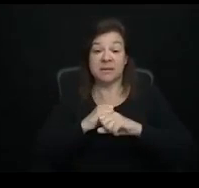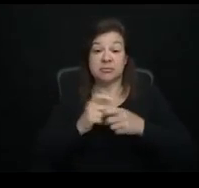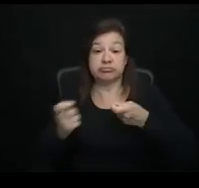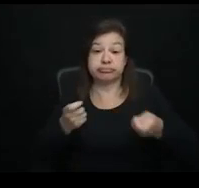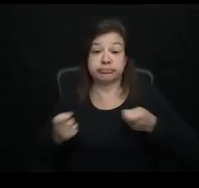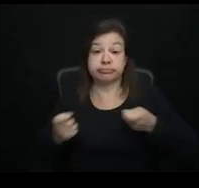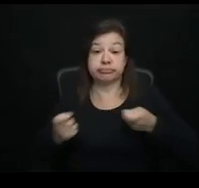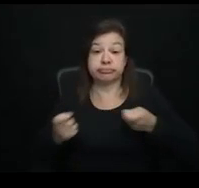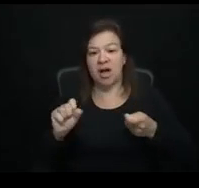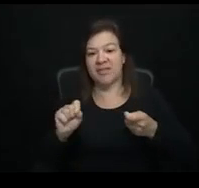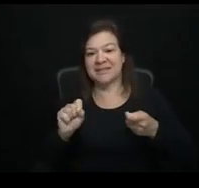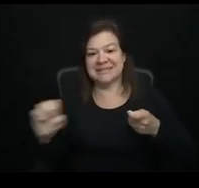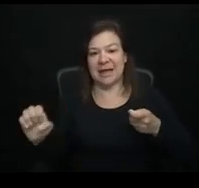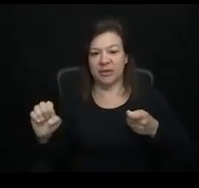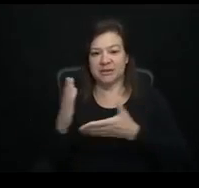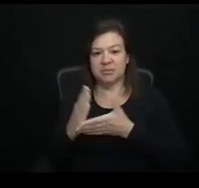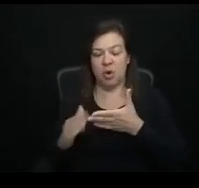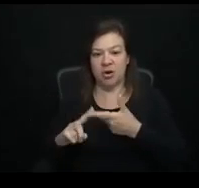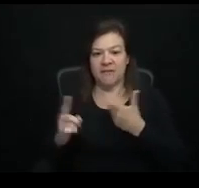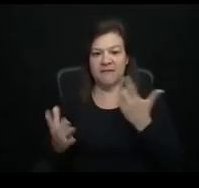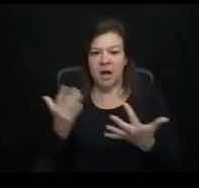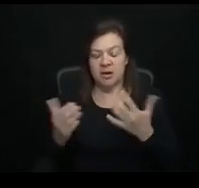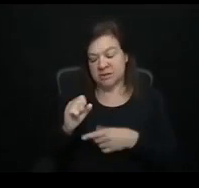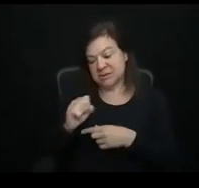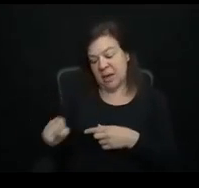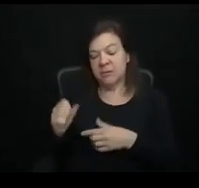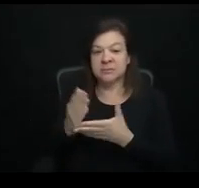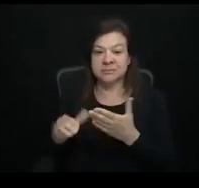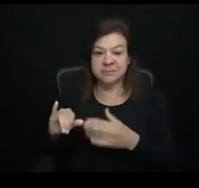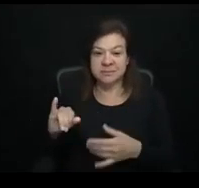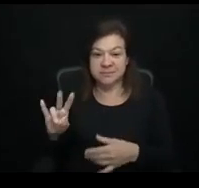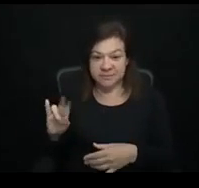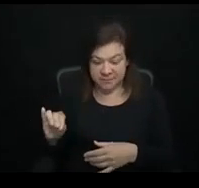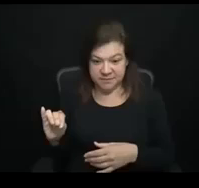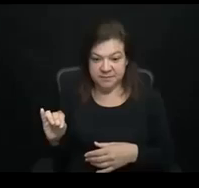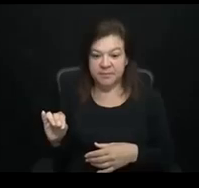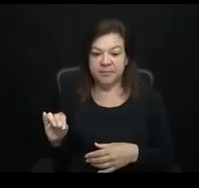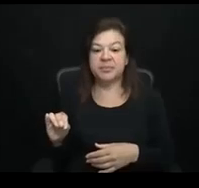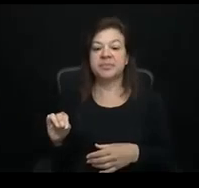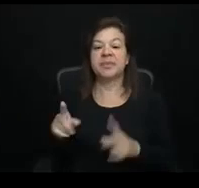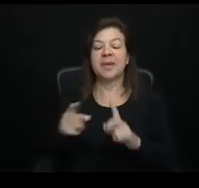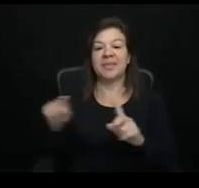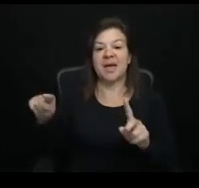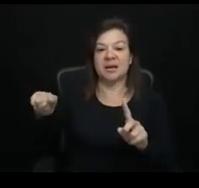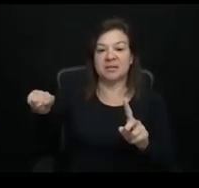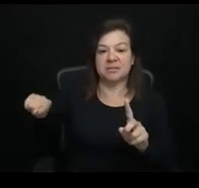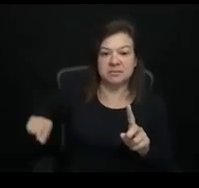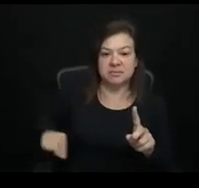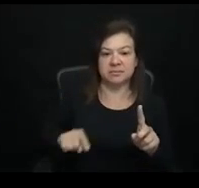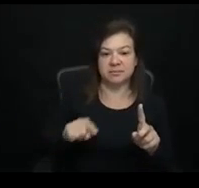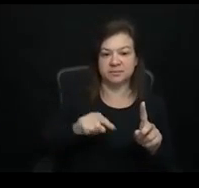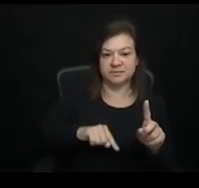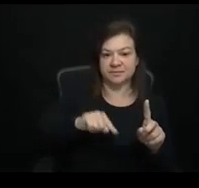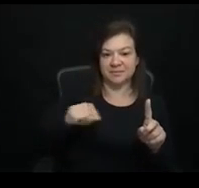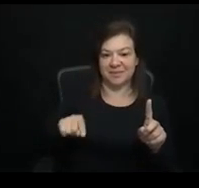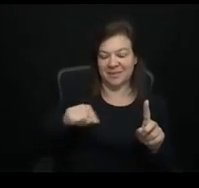side, on the east side of the fire, south side of I-70, and then wrapping around over. I'll just highlight the areas